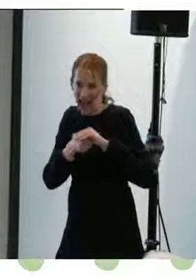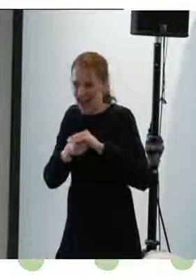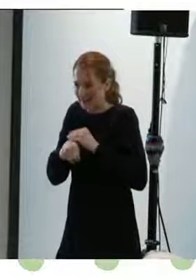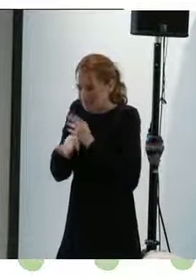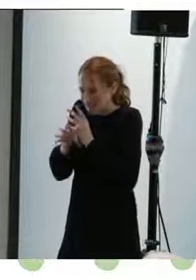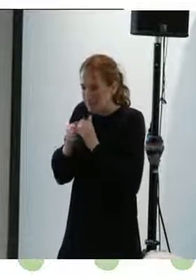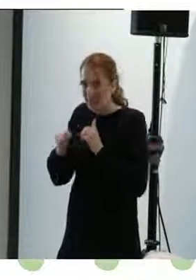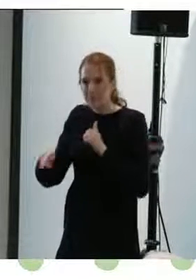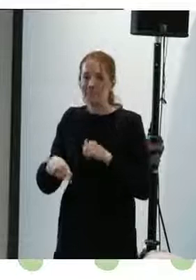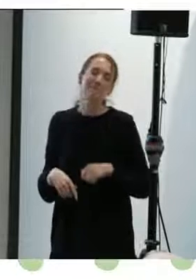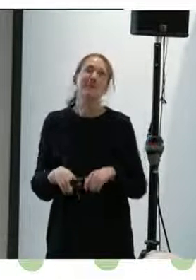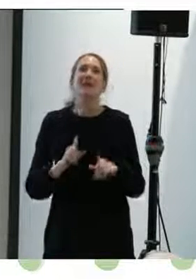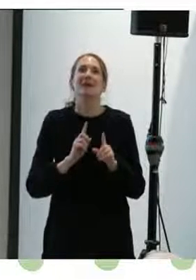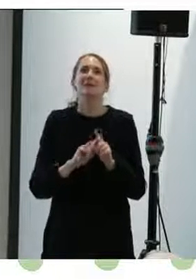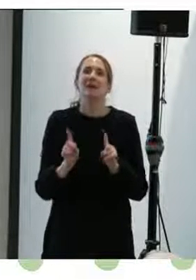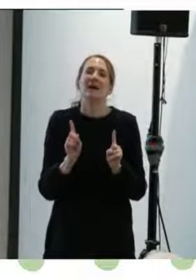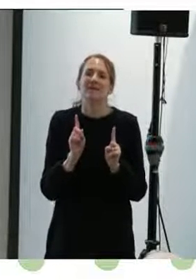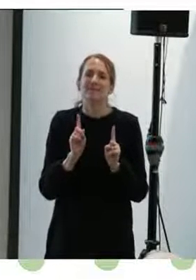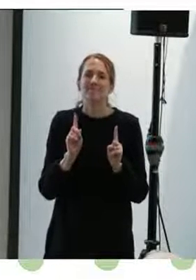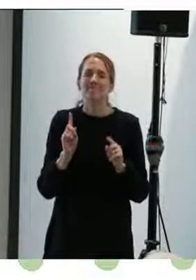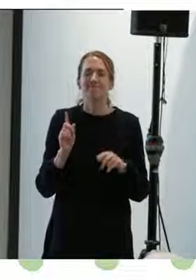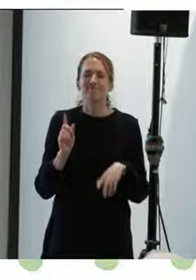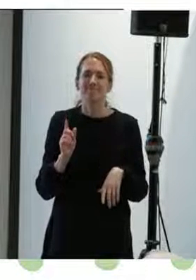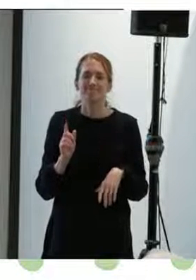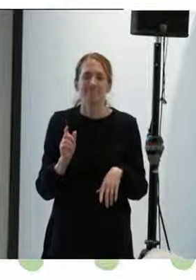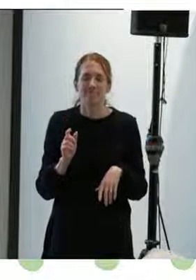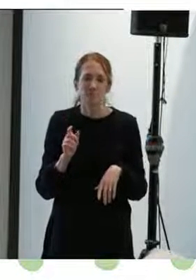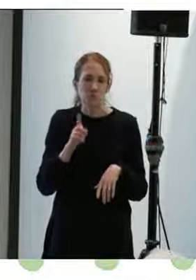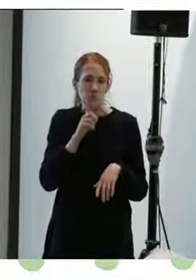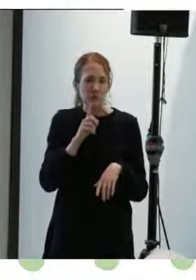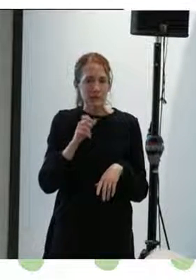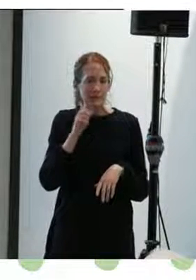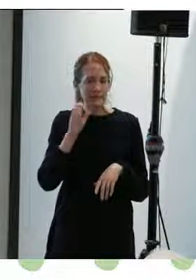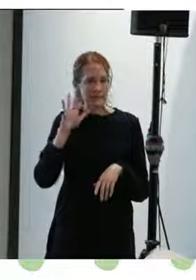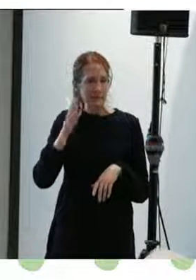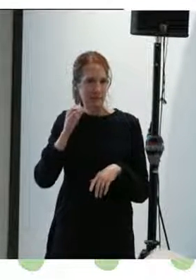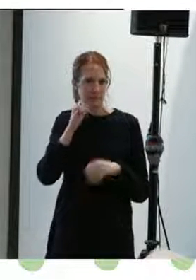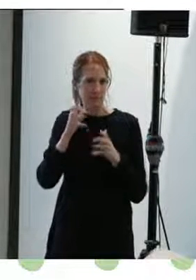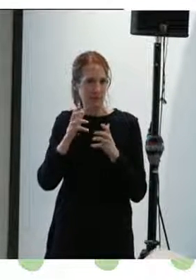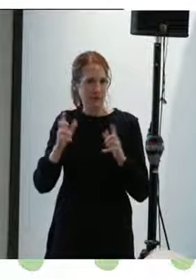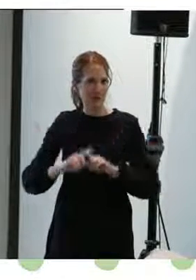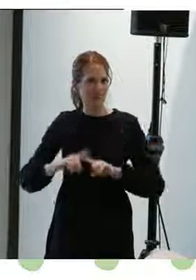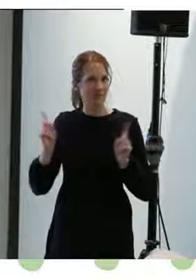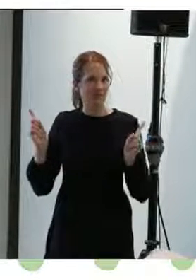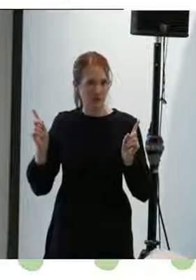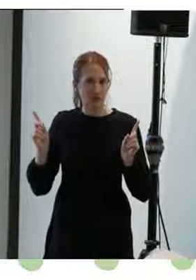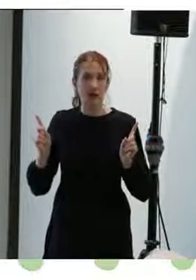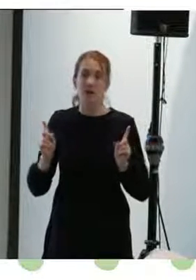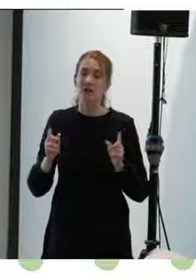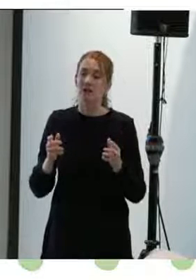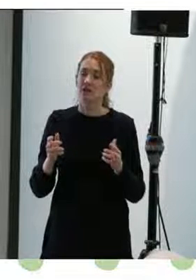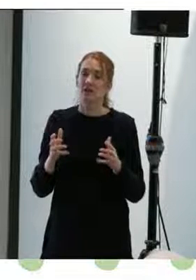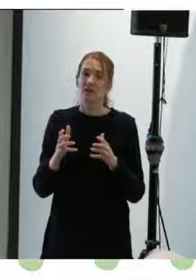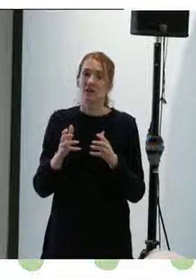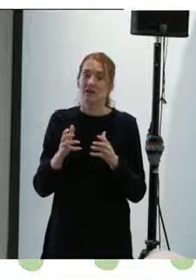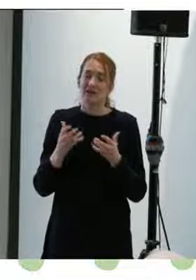I don't see very much difference at all. I mean, there was a great deal of distrust of government. There was a